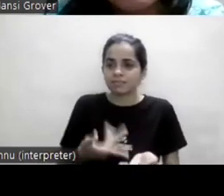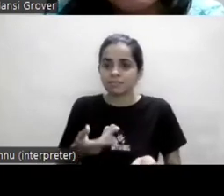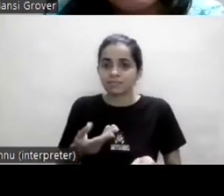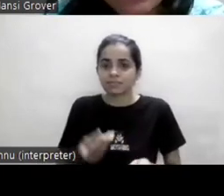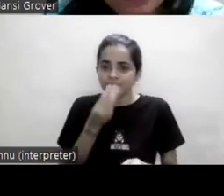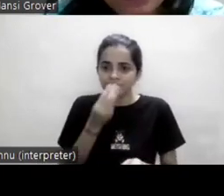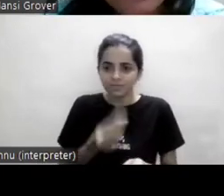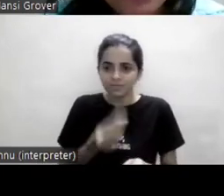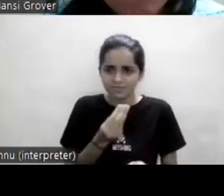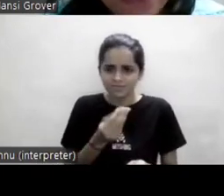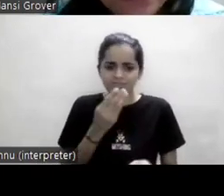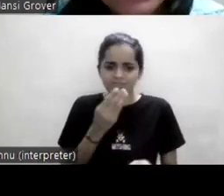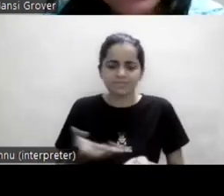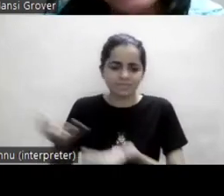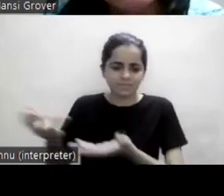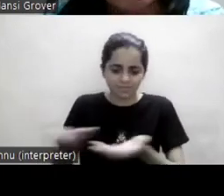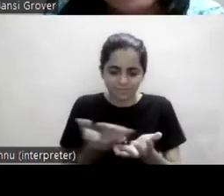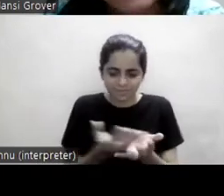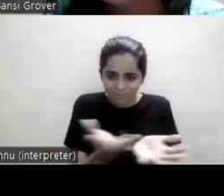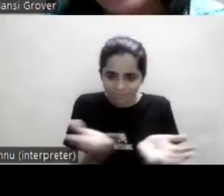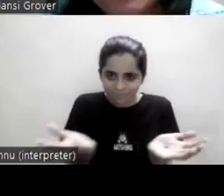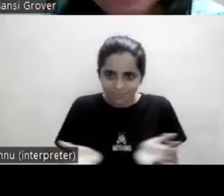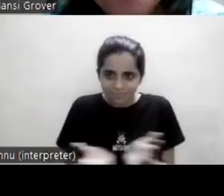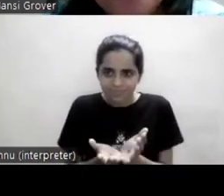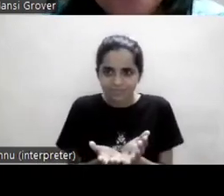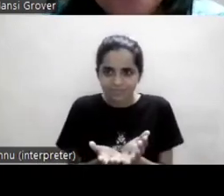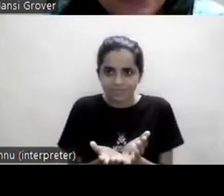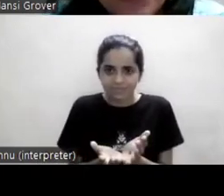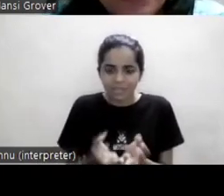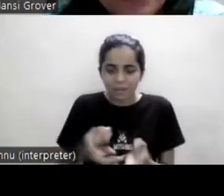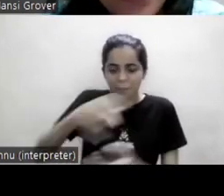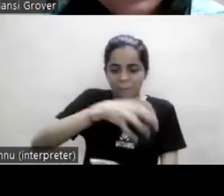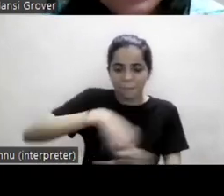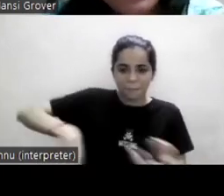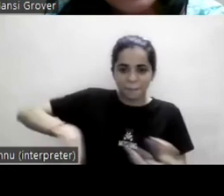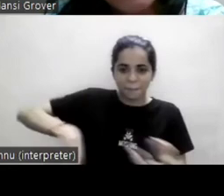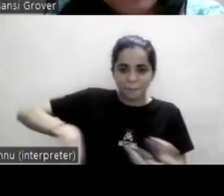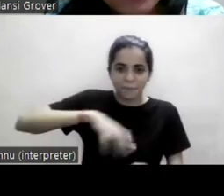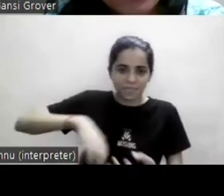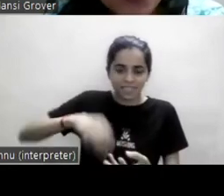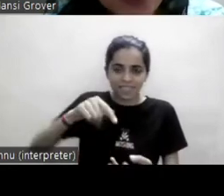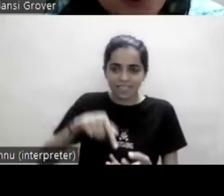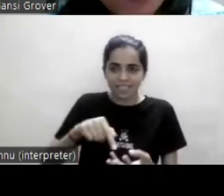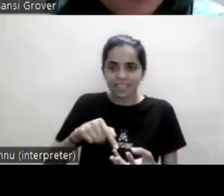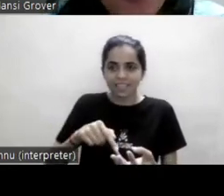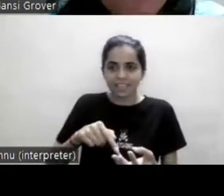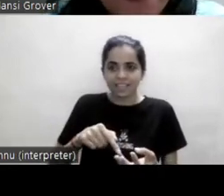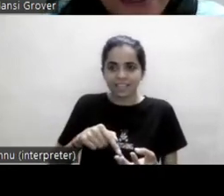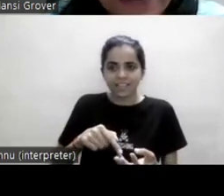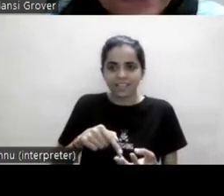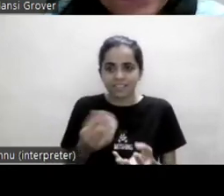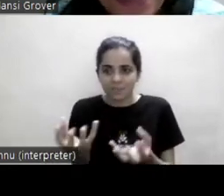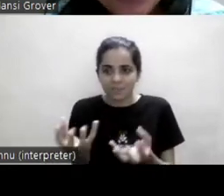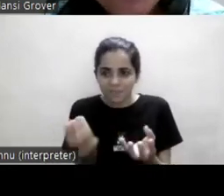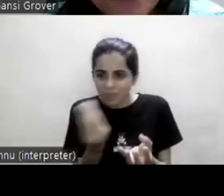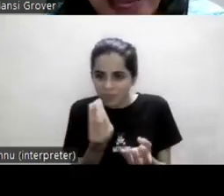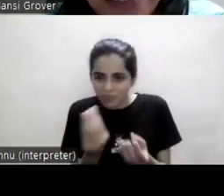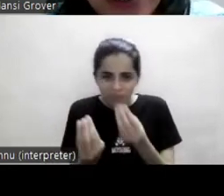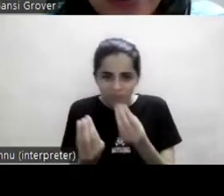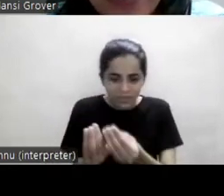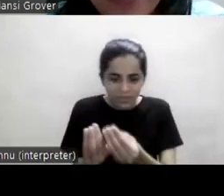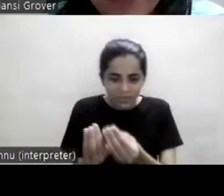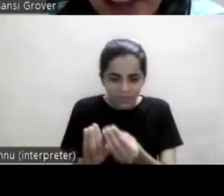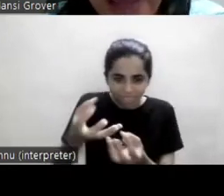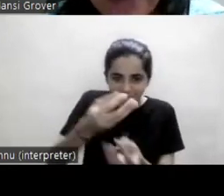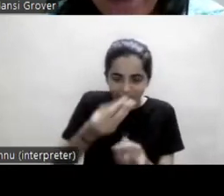food that is served in the plate, it's mixed together, right? the loops of spaghetti and the